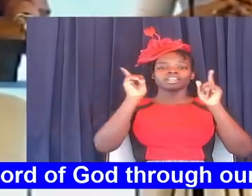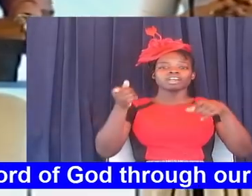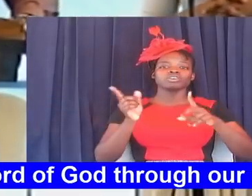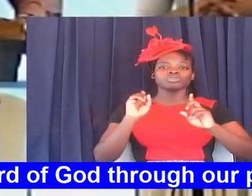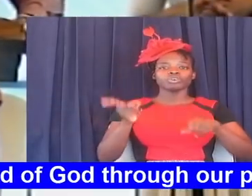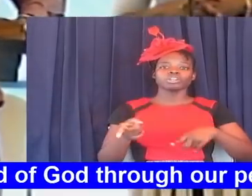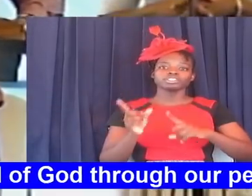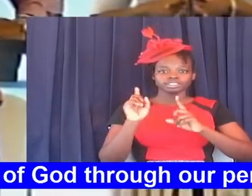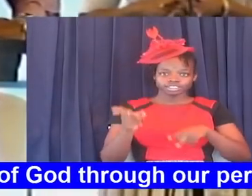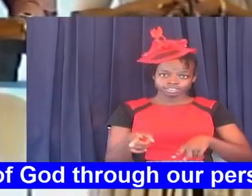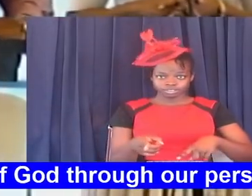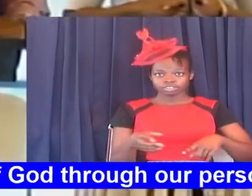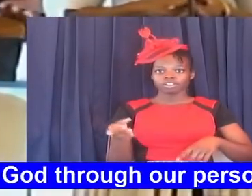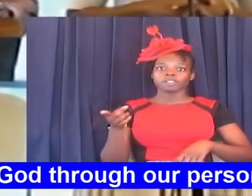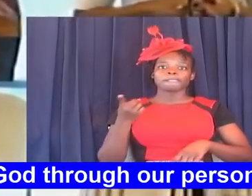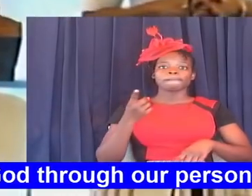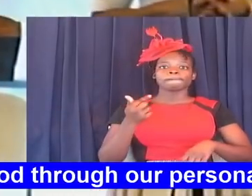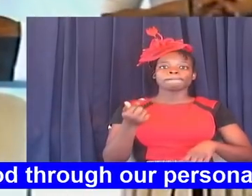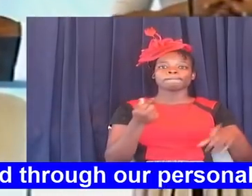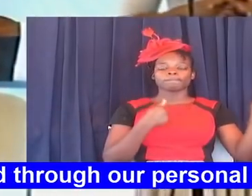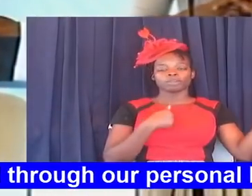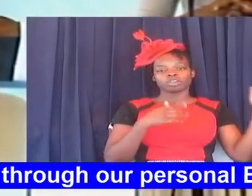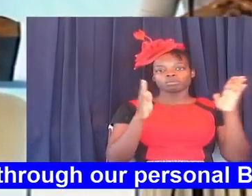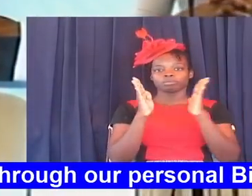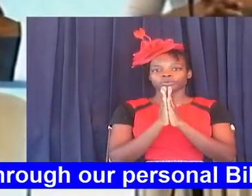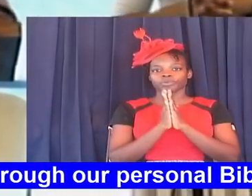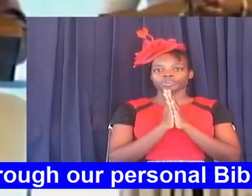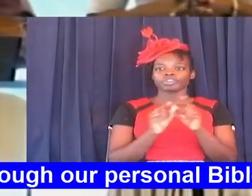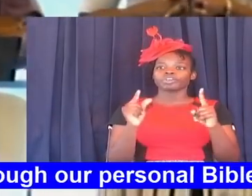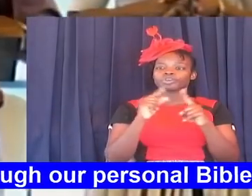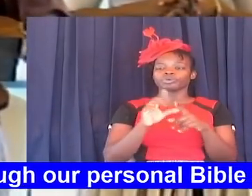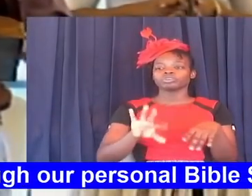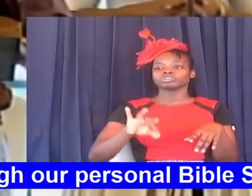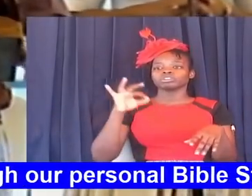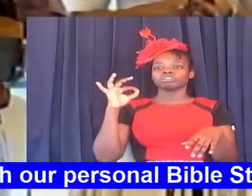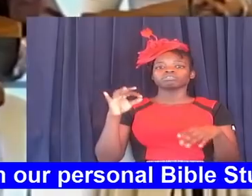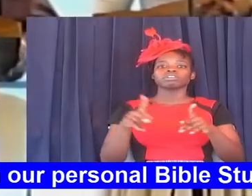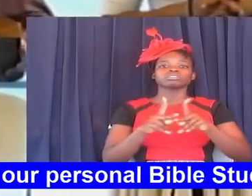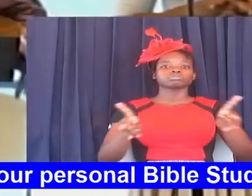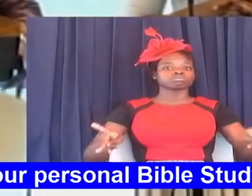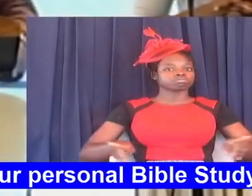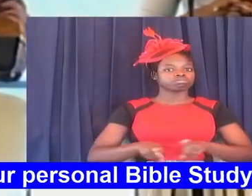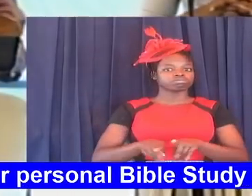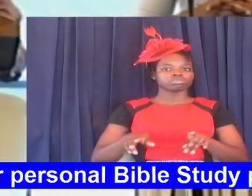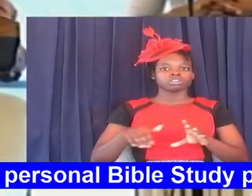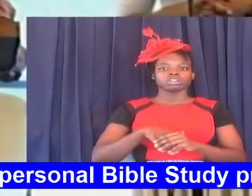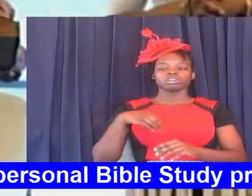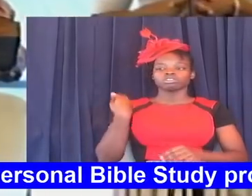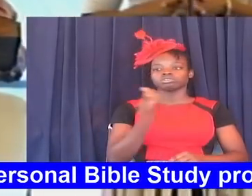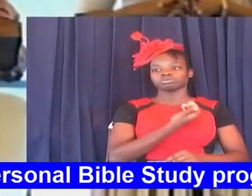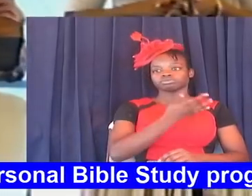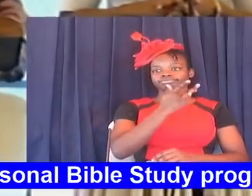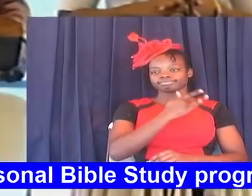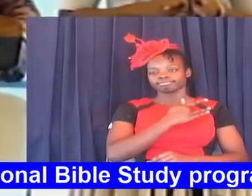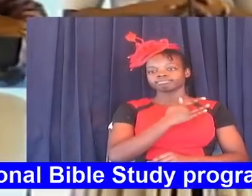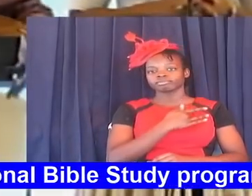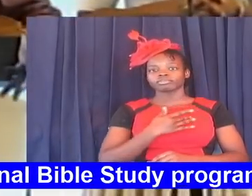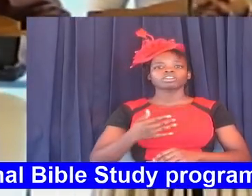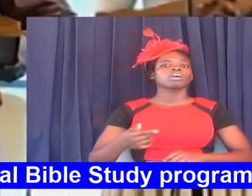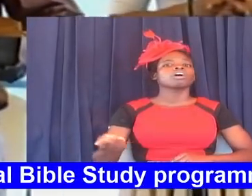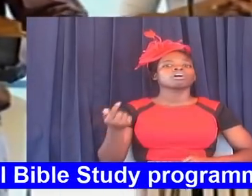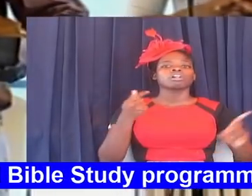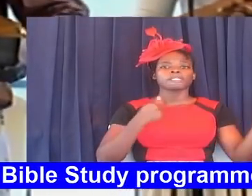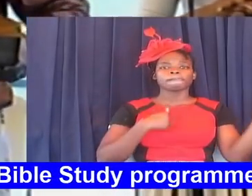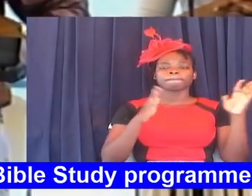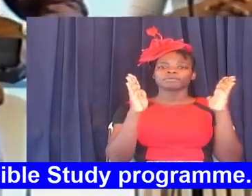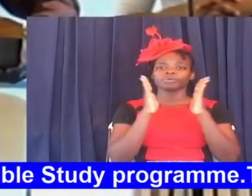I pray, Lord, that your words will find a place in our hearts, I pray, oh God, today that your